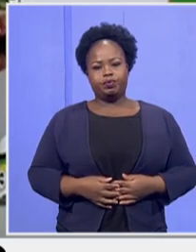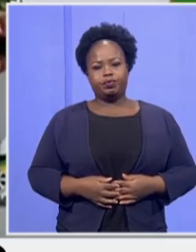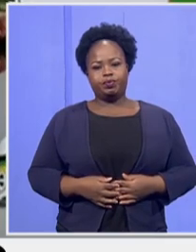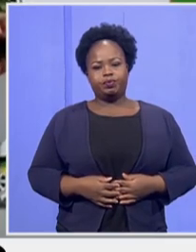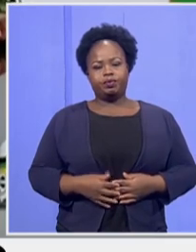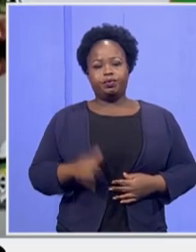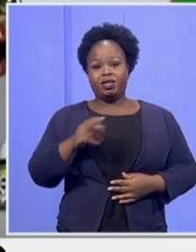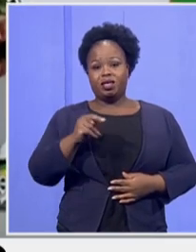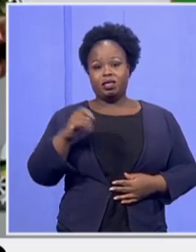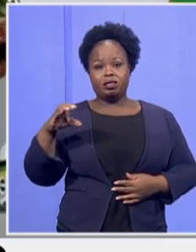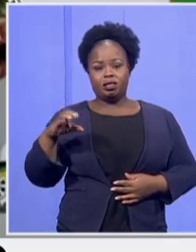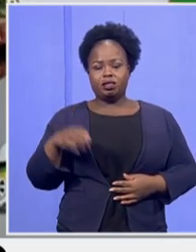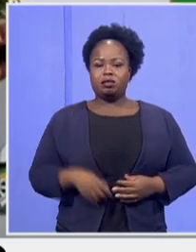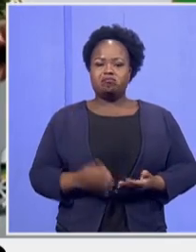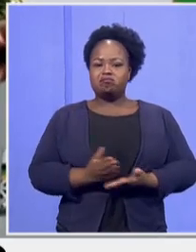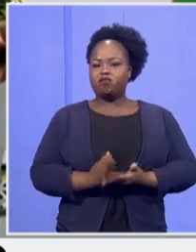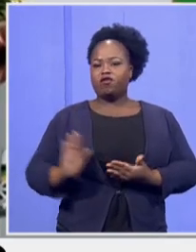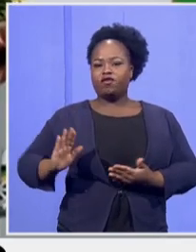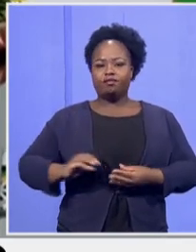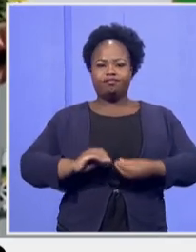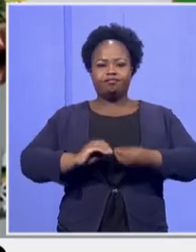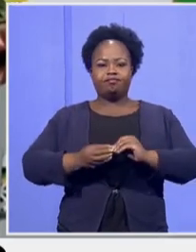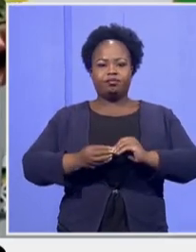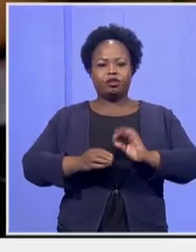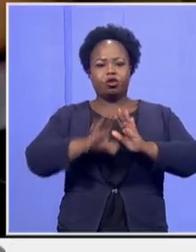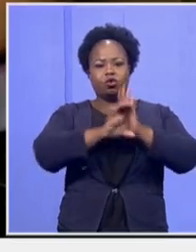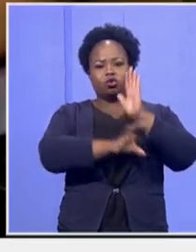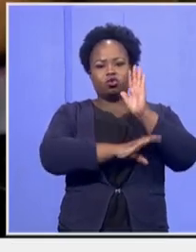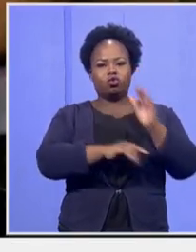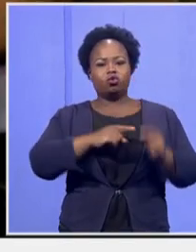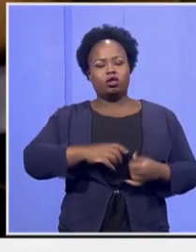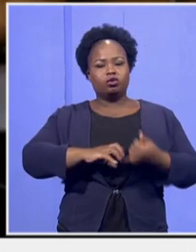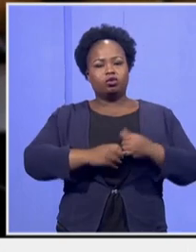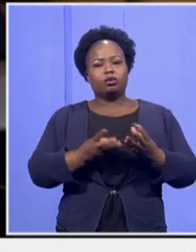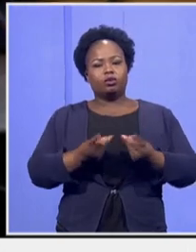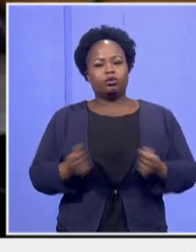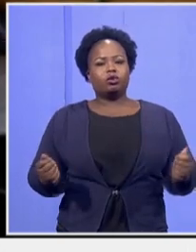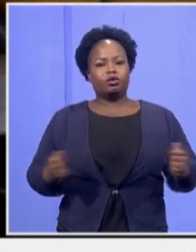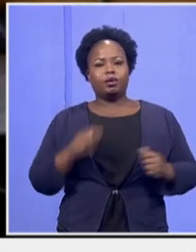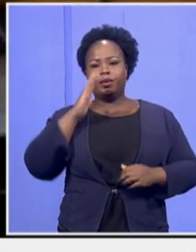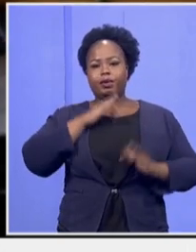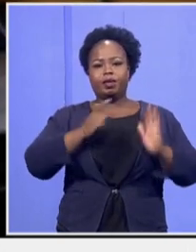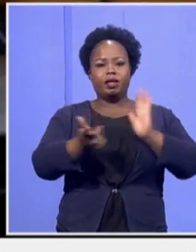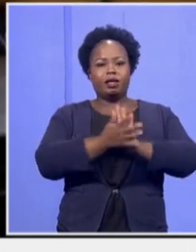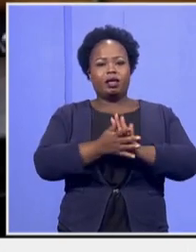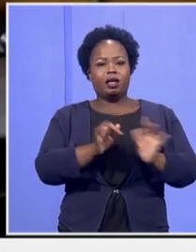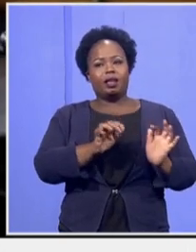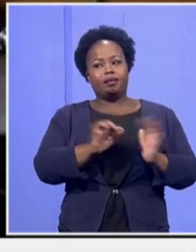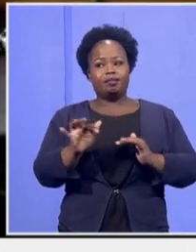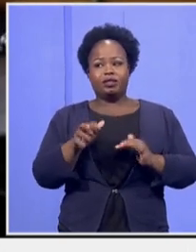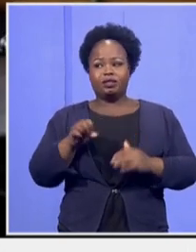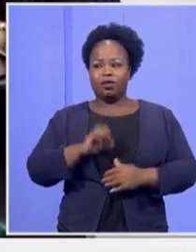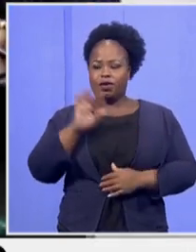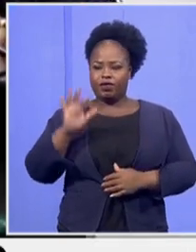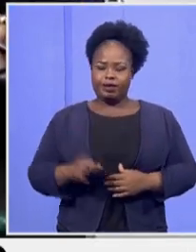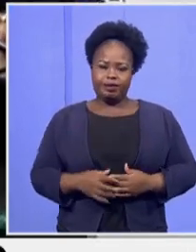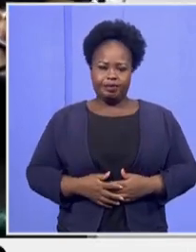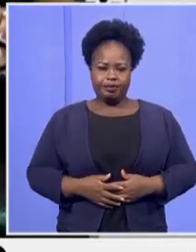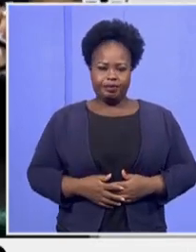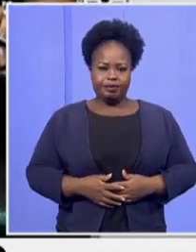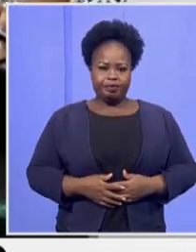The ANC has ruled out the amendment of the constitution in order to address the challenges of illegal migration in the country. Do we look